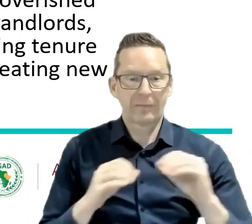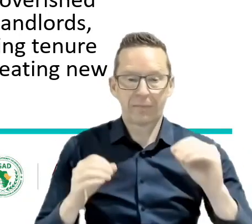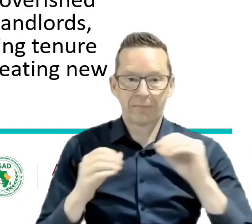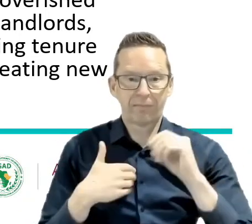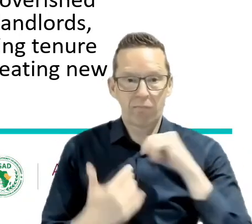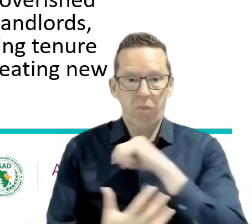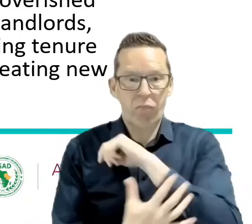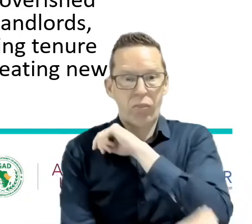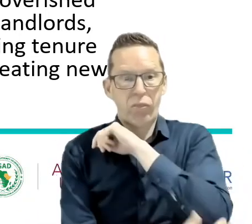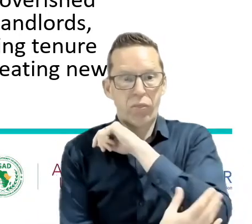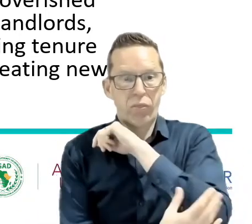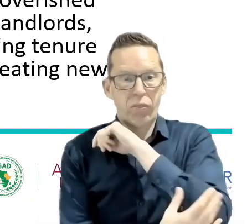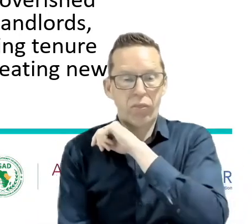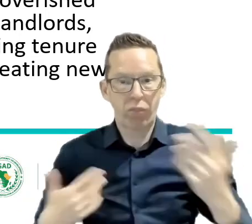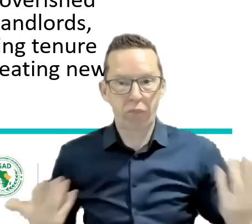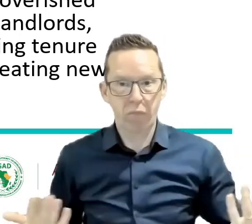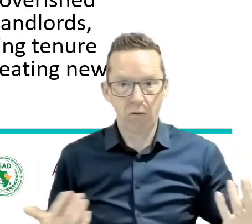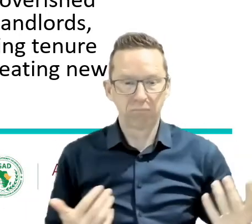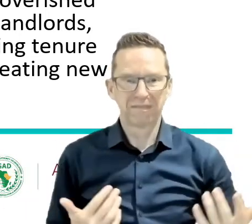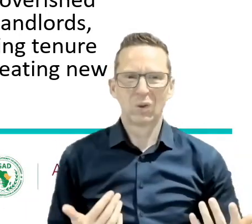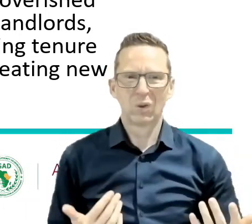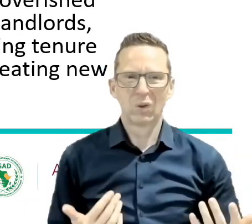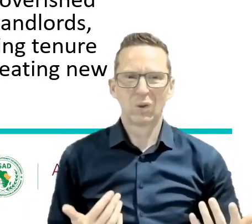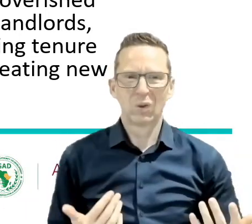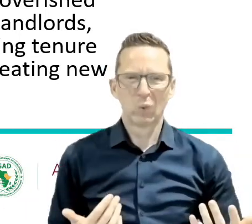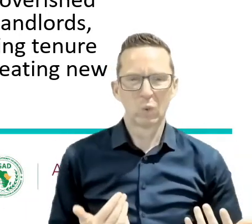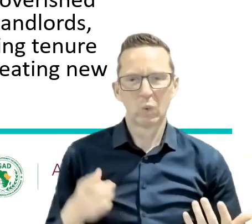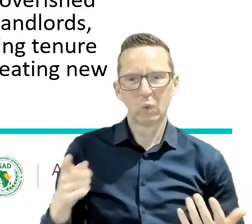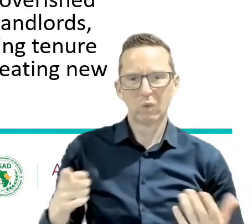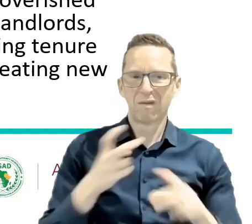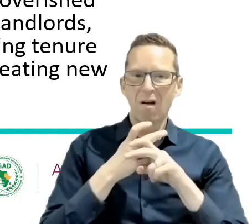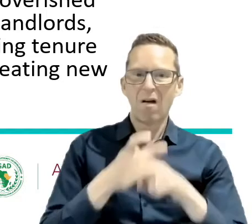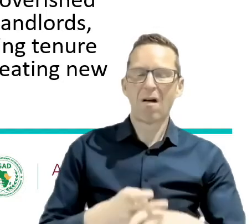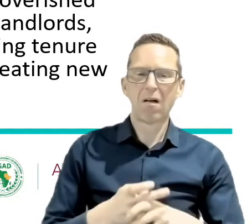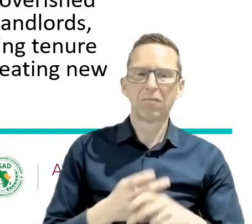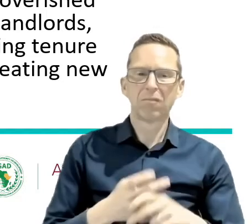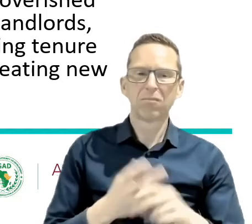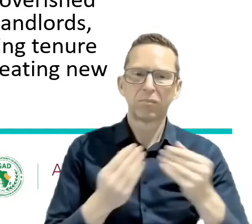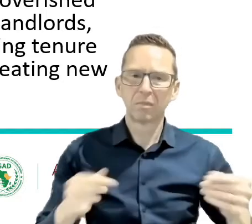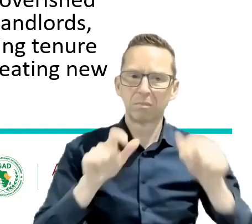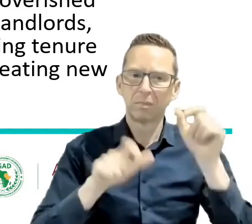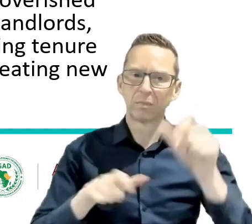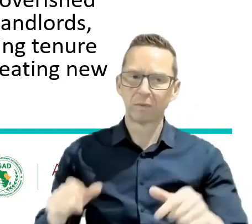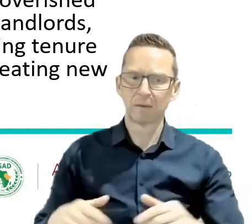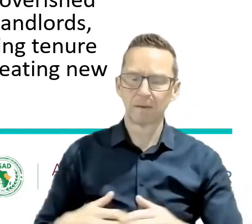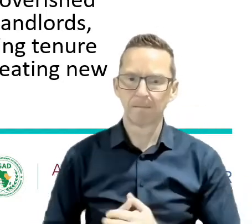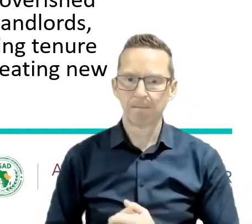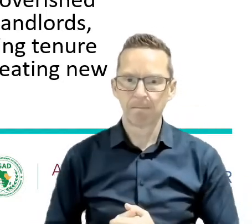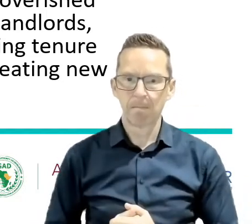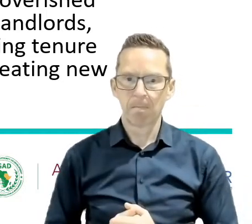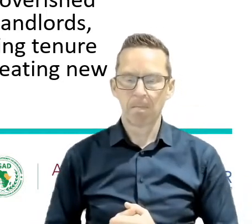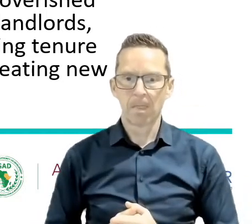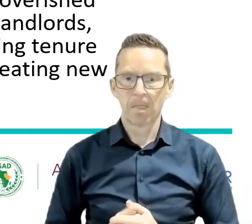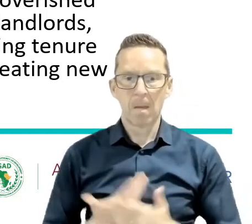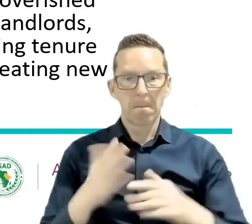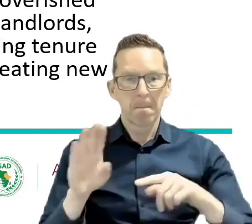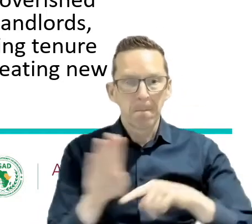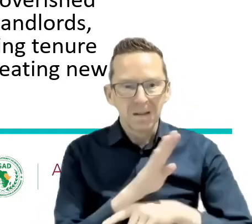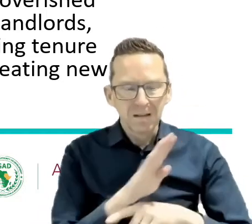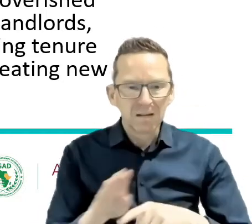many. And a cascading collapse of the socioeconomic fabric and resilience of the